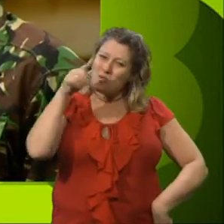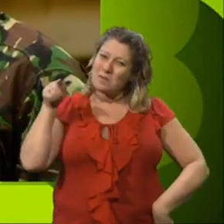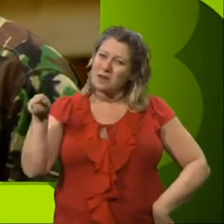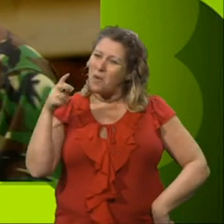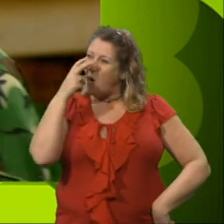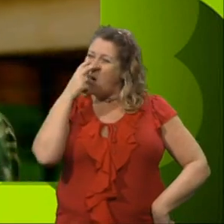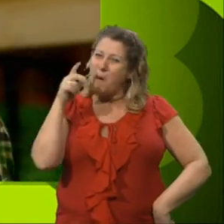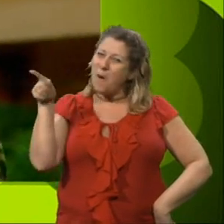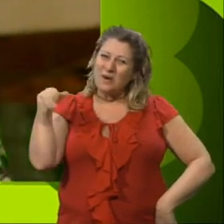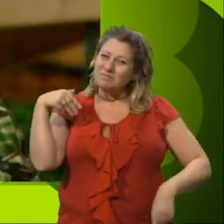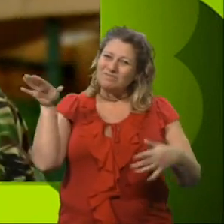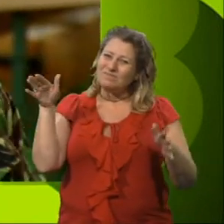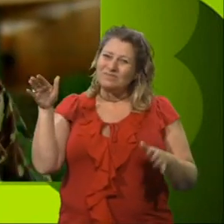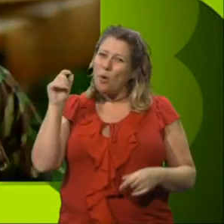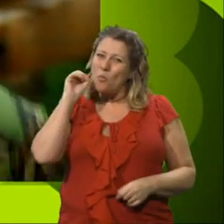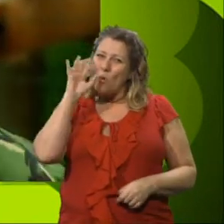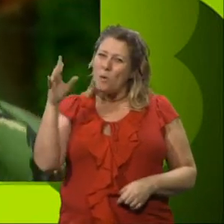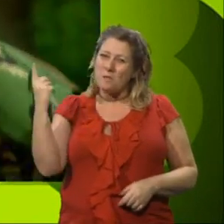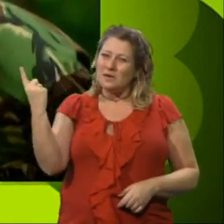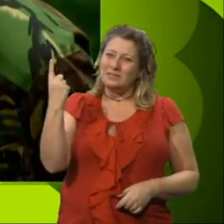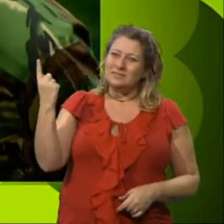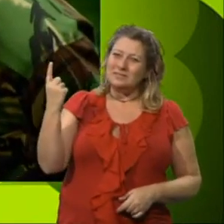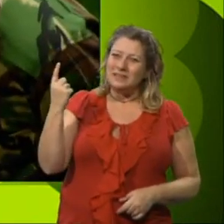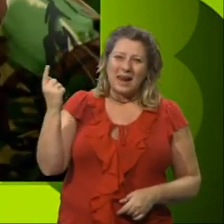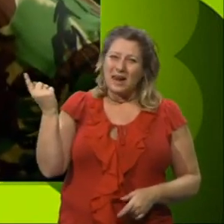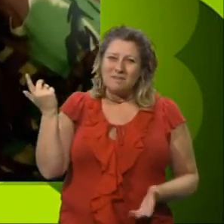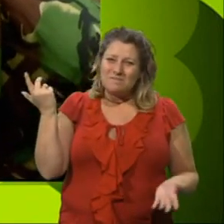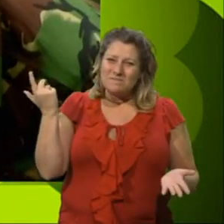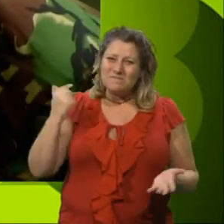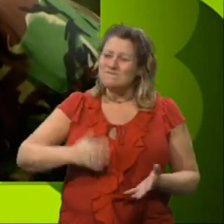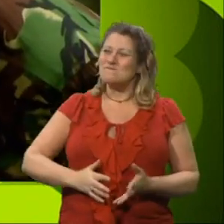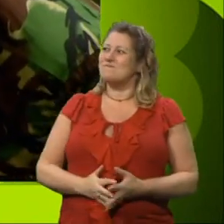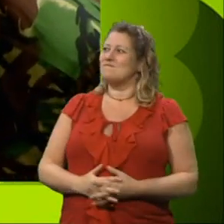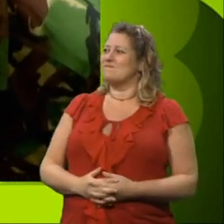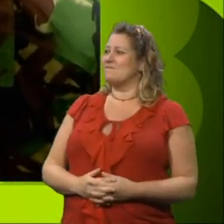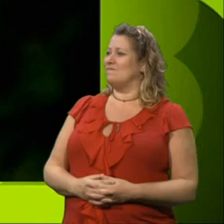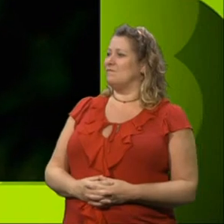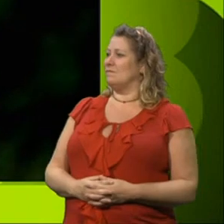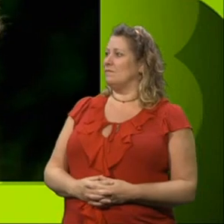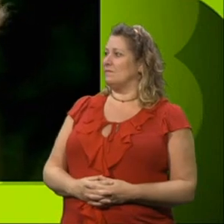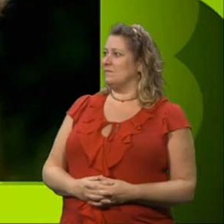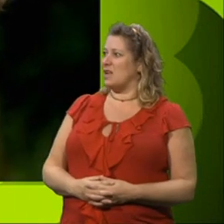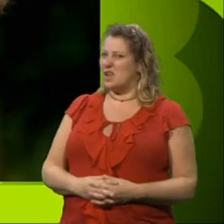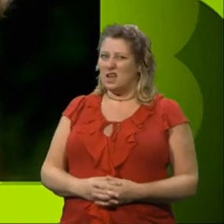Colonel Winters. He's not going to be around for very much longer.